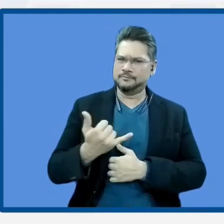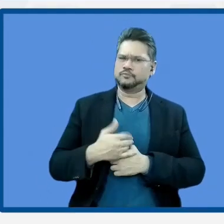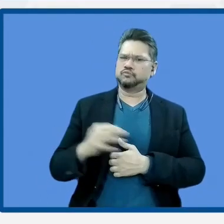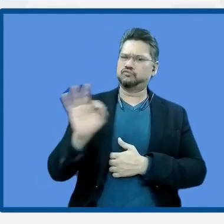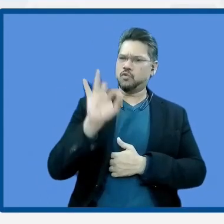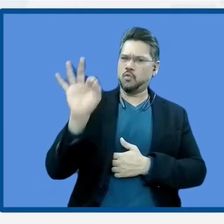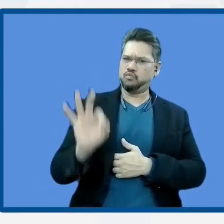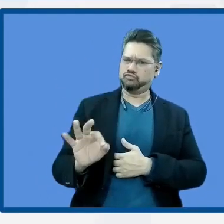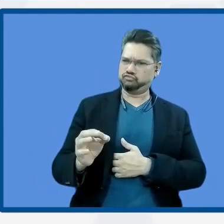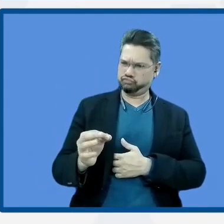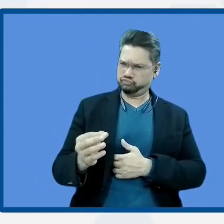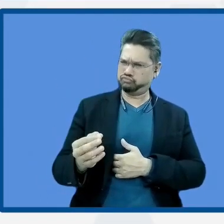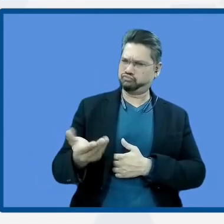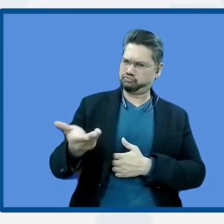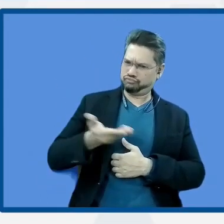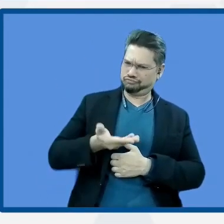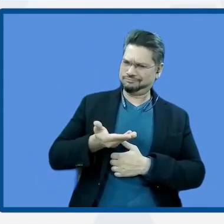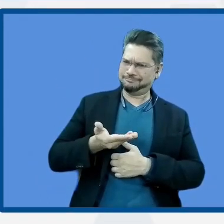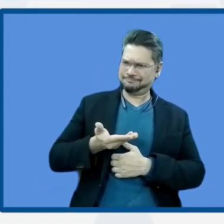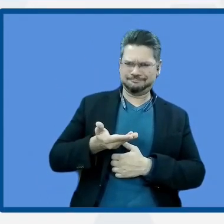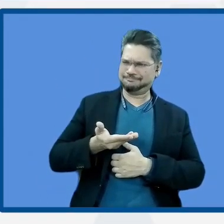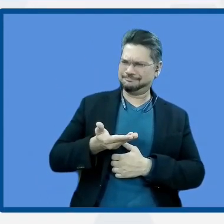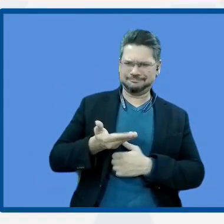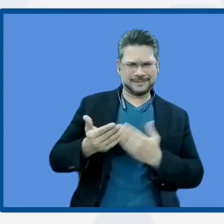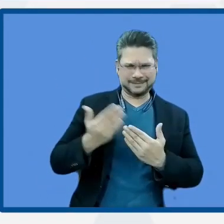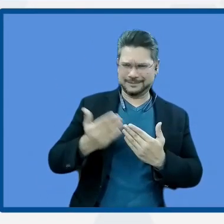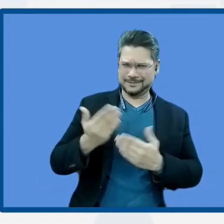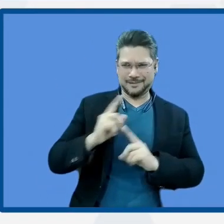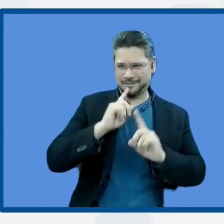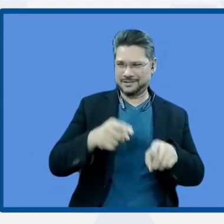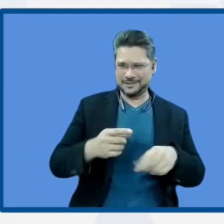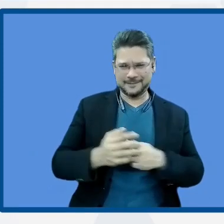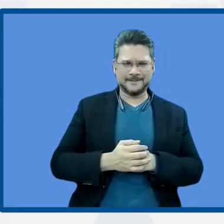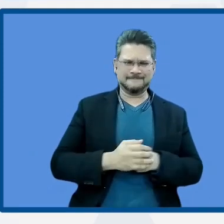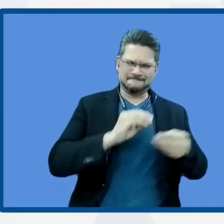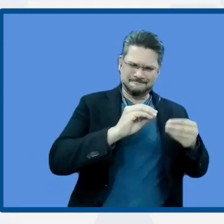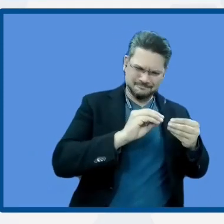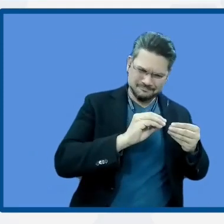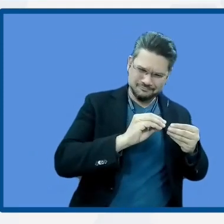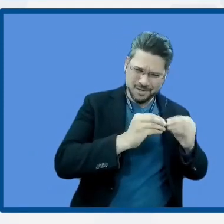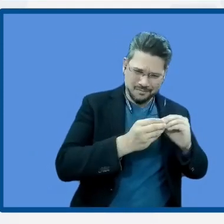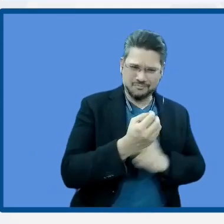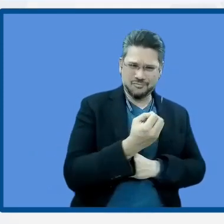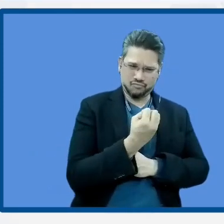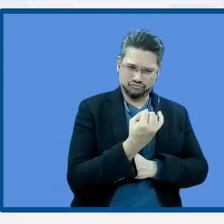to answer, but I think that numbers and figures that I will be giving you